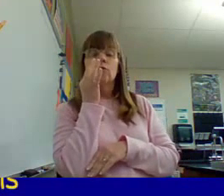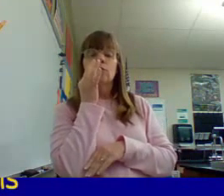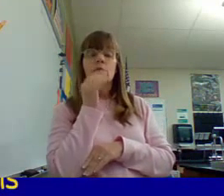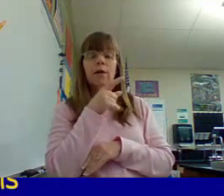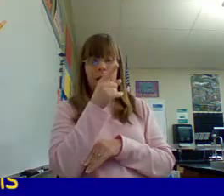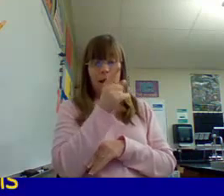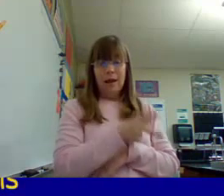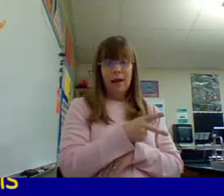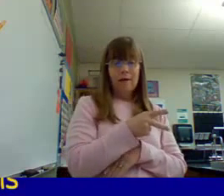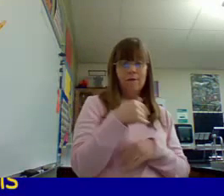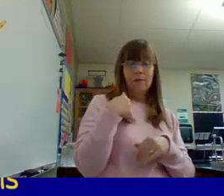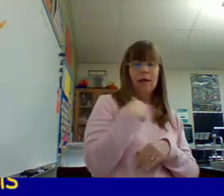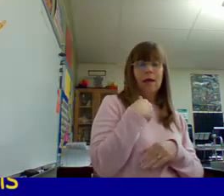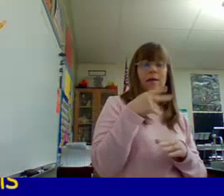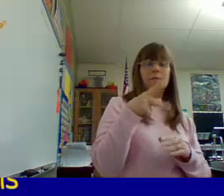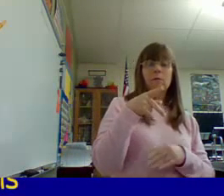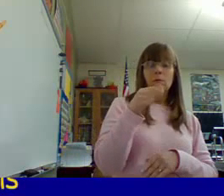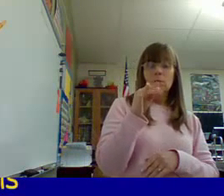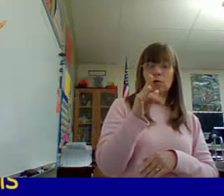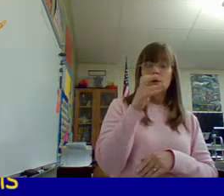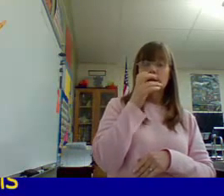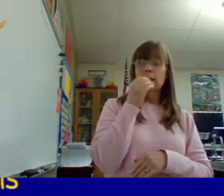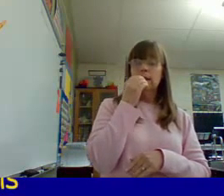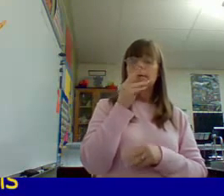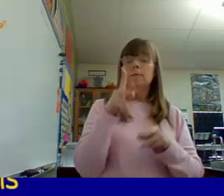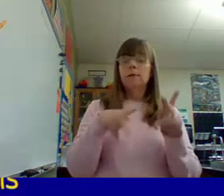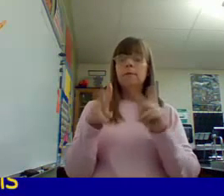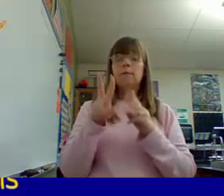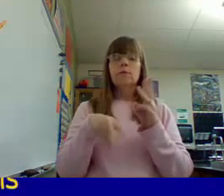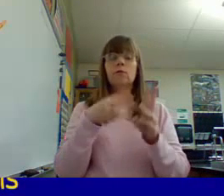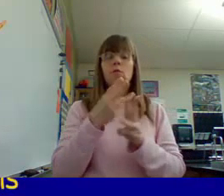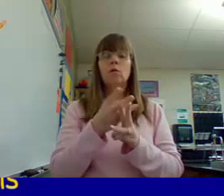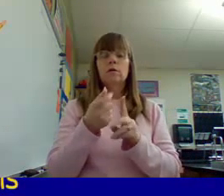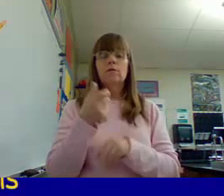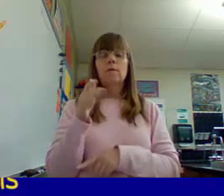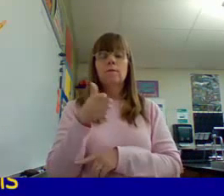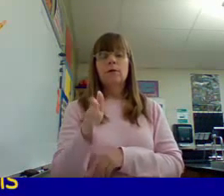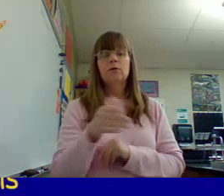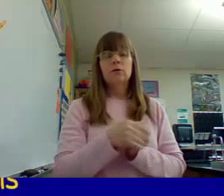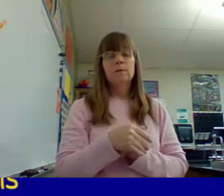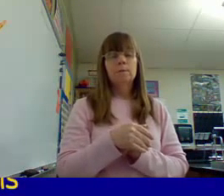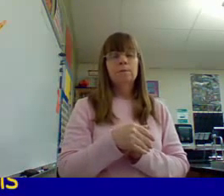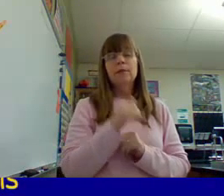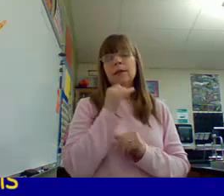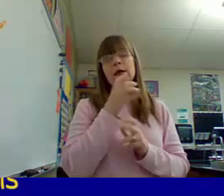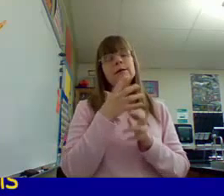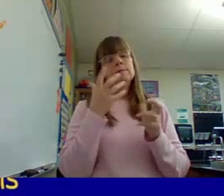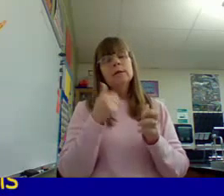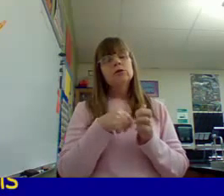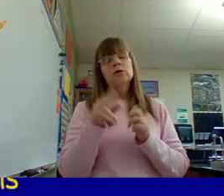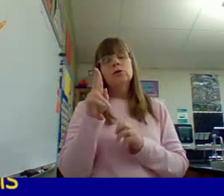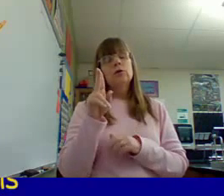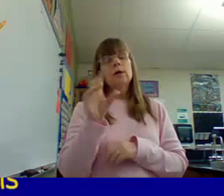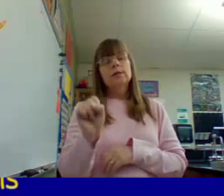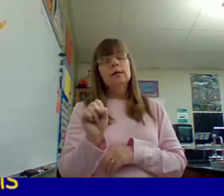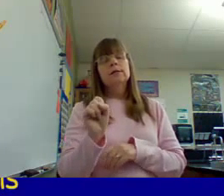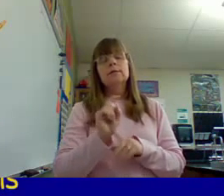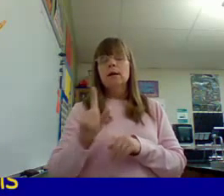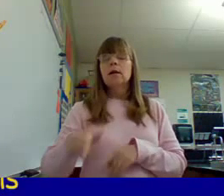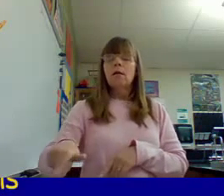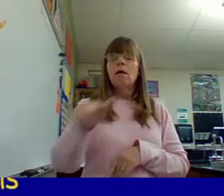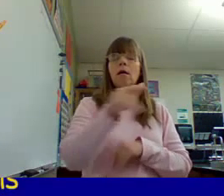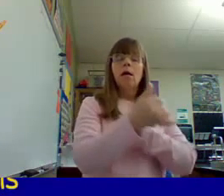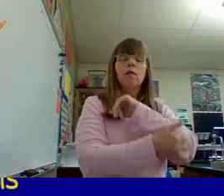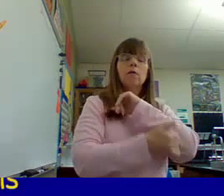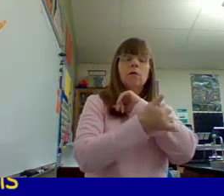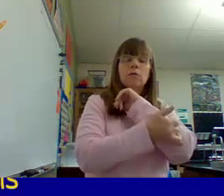of the animal protein eaten by people in the world does come from fish. It's not quite so true for the United States. You'd have to